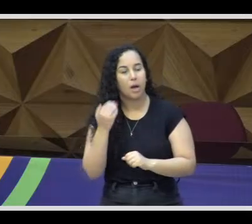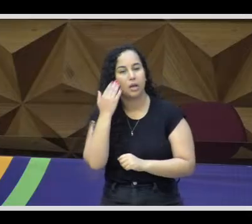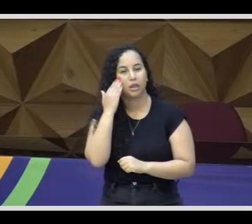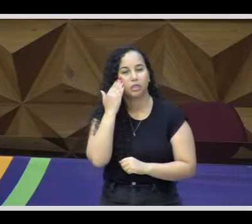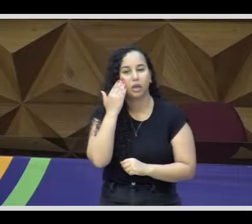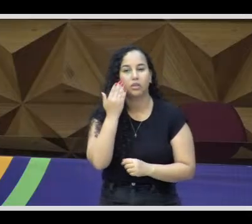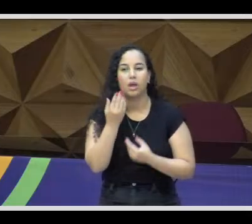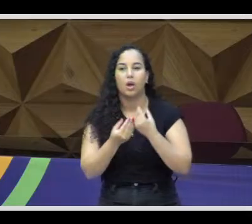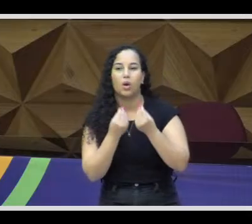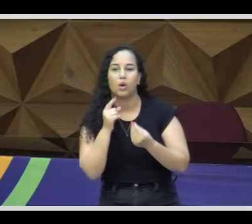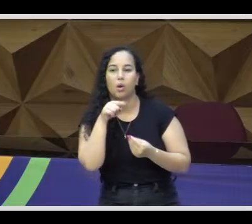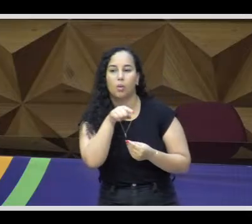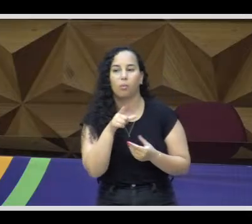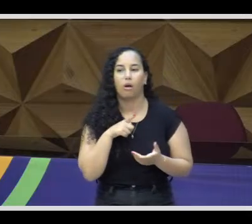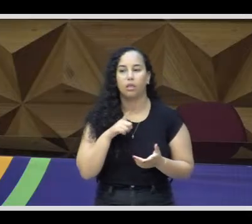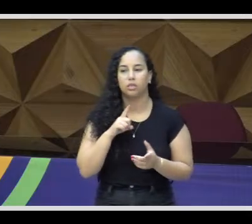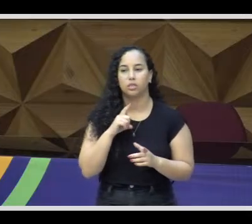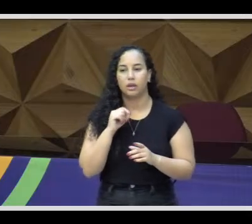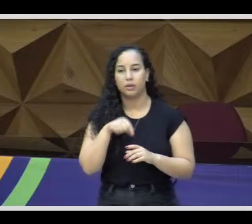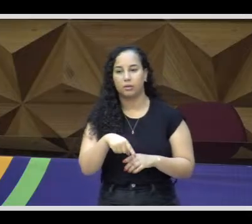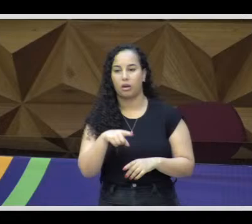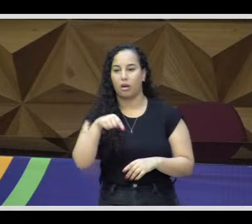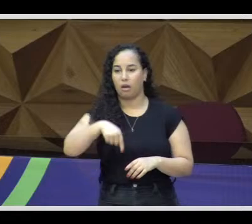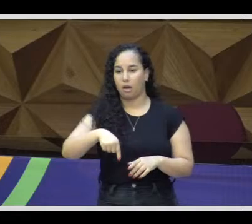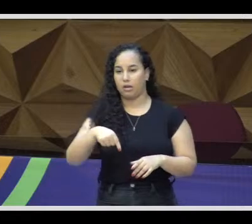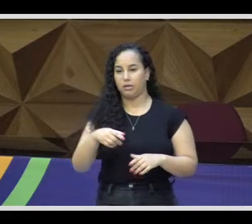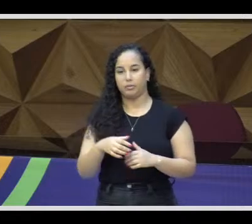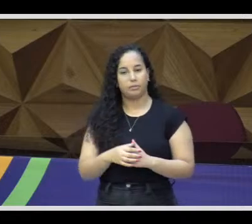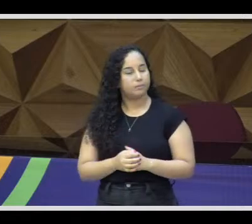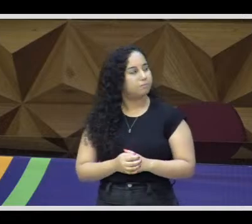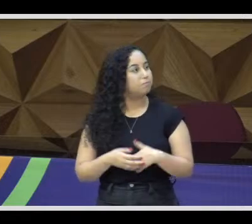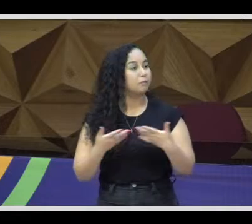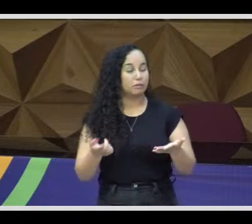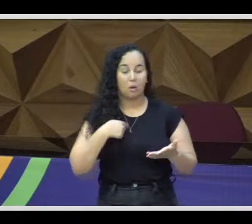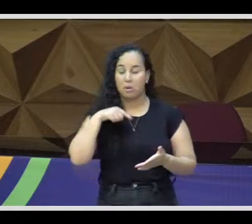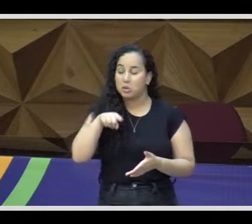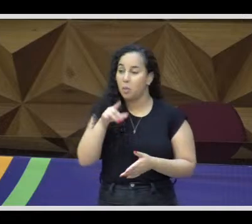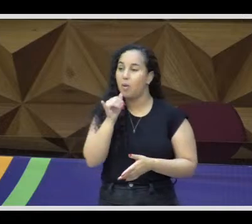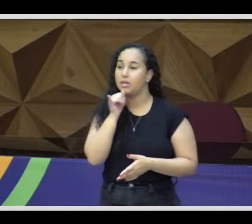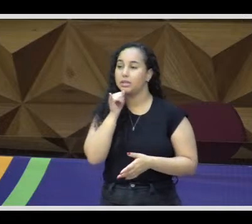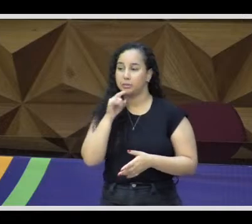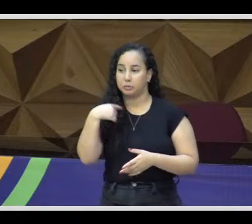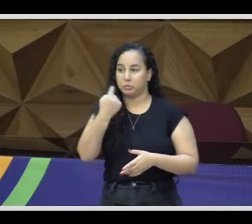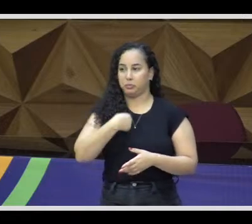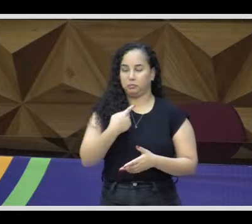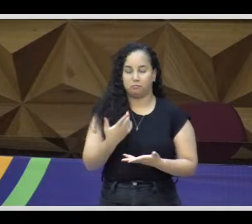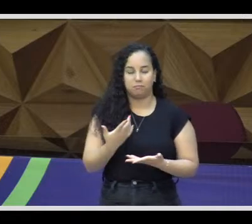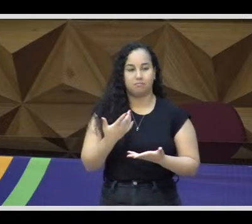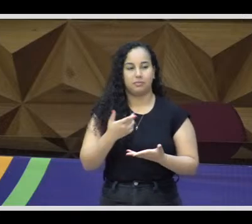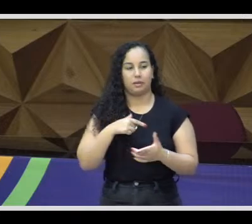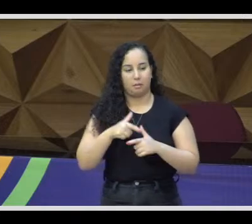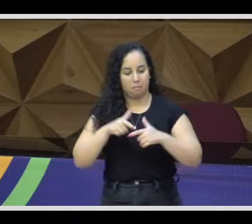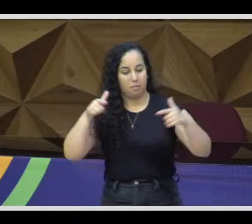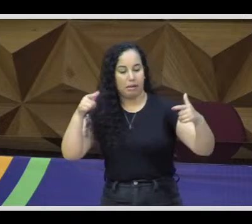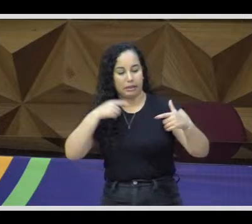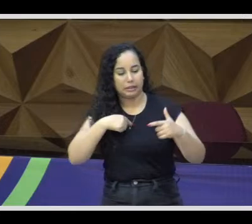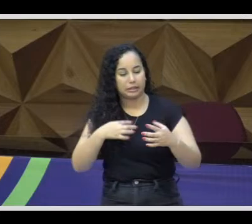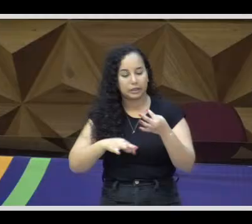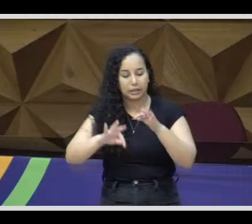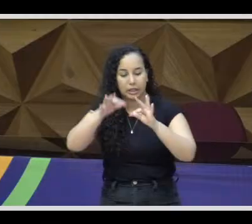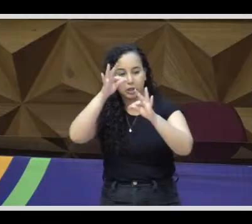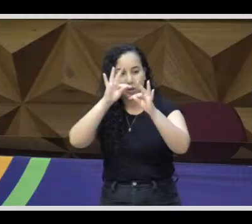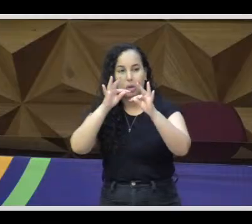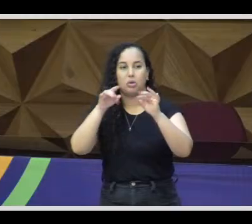who they have to target in their campaigns, right? So this is one example. So large poll, statistical